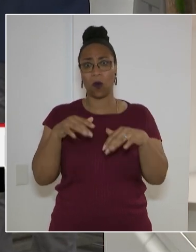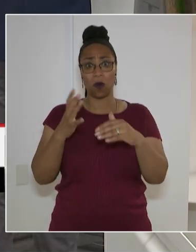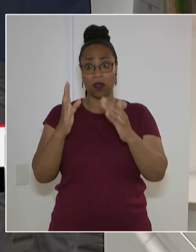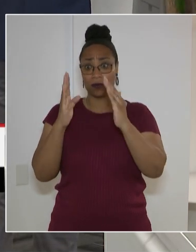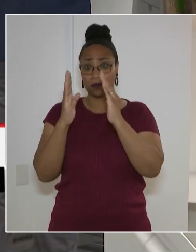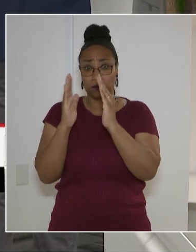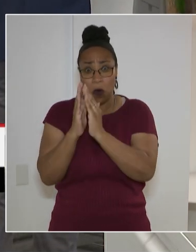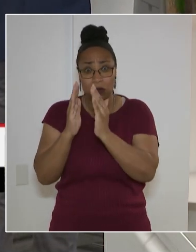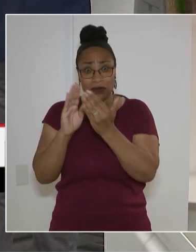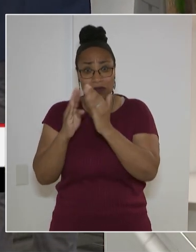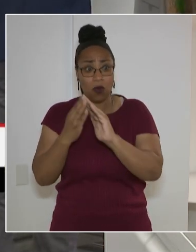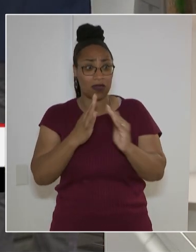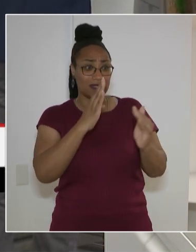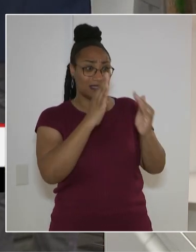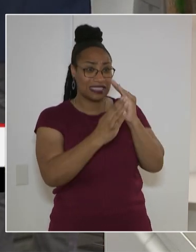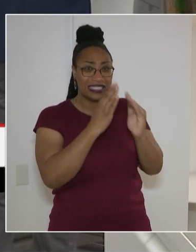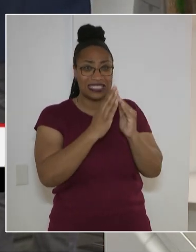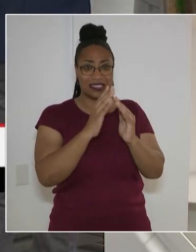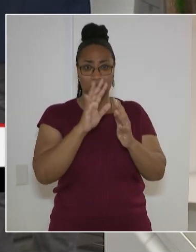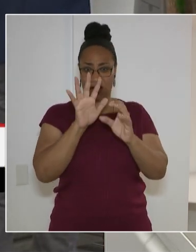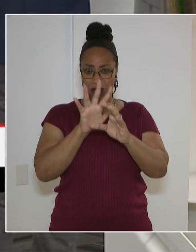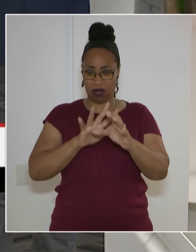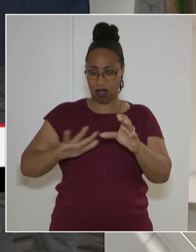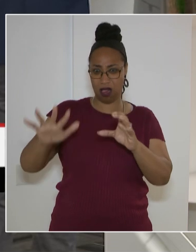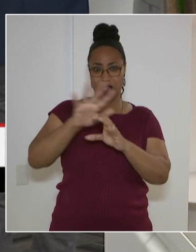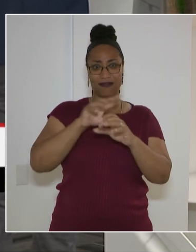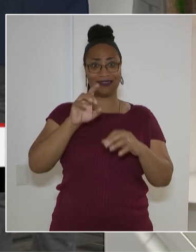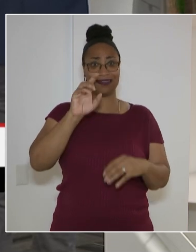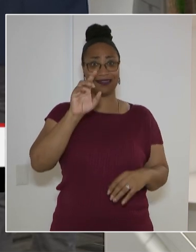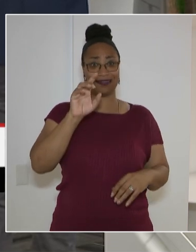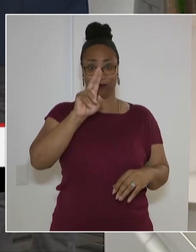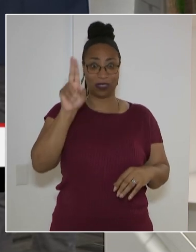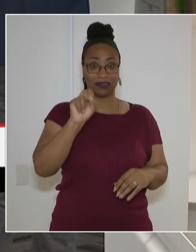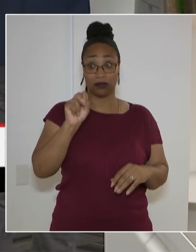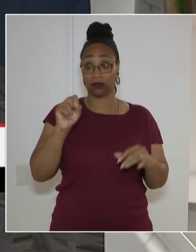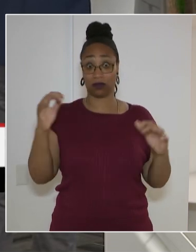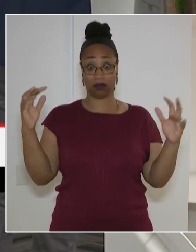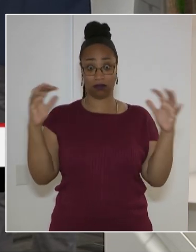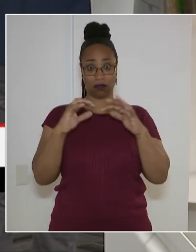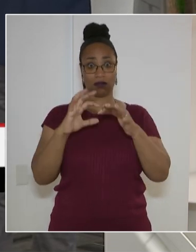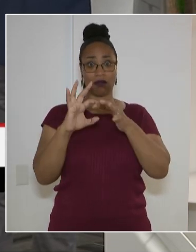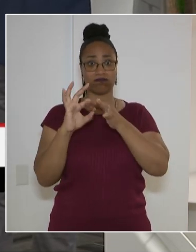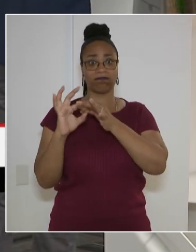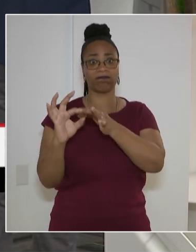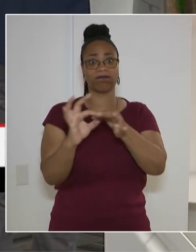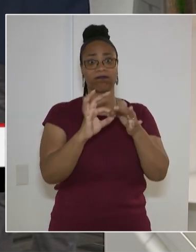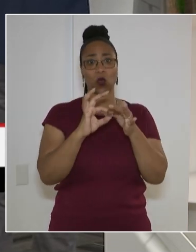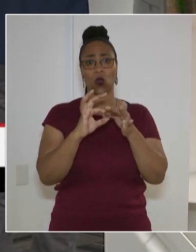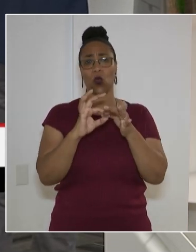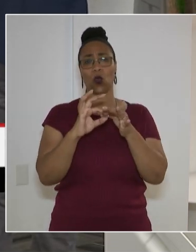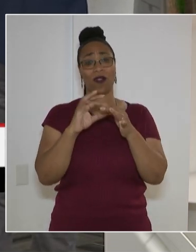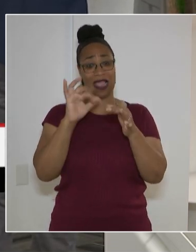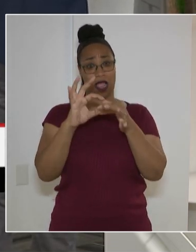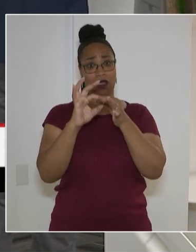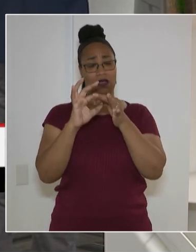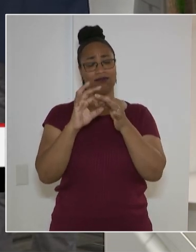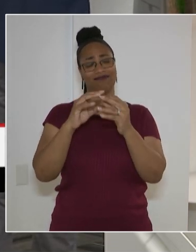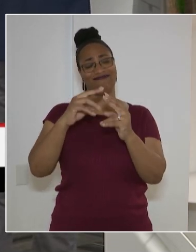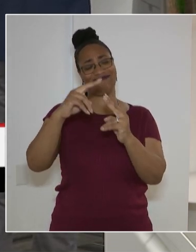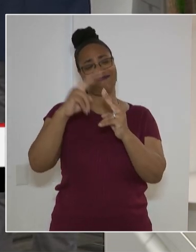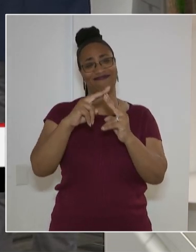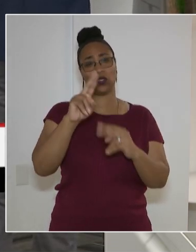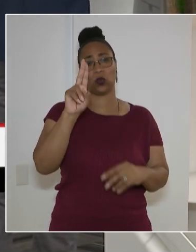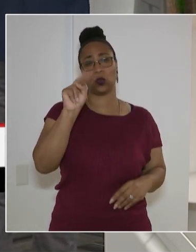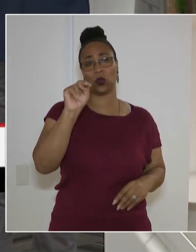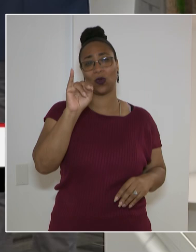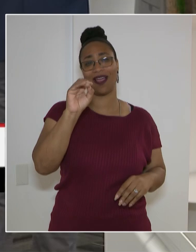that we have world-class connectivity, both in our outstanding transit system, our connections to